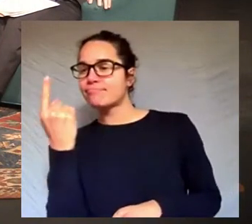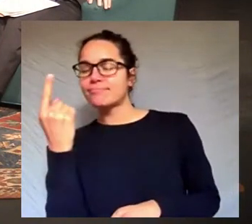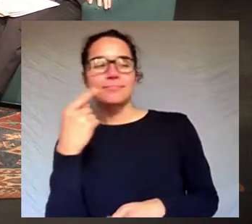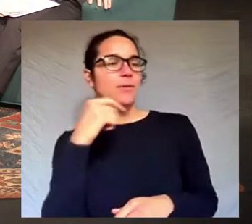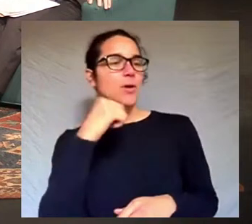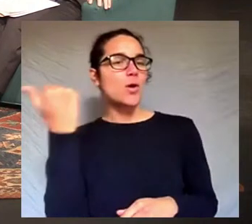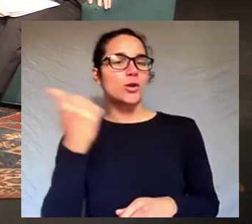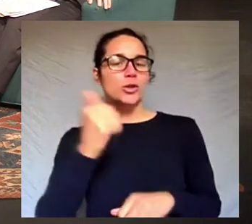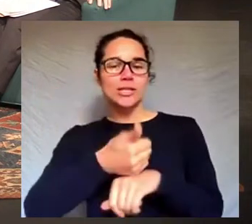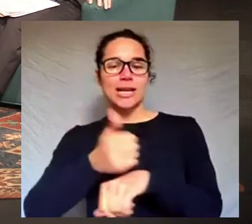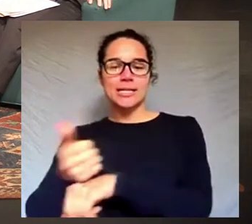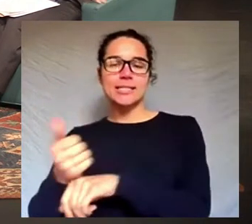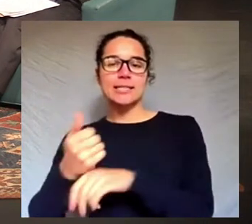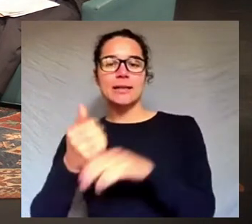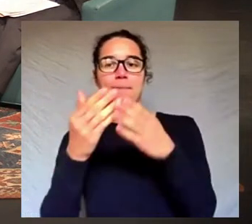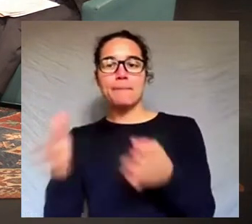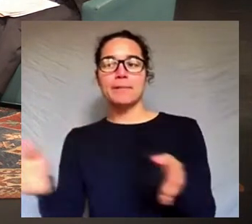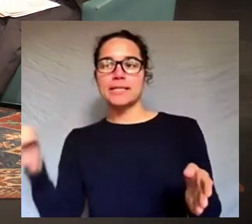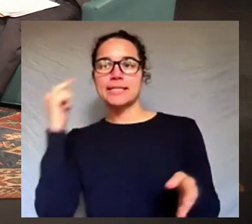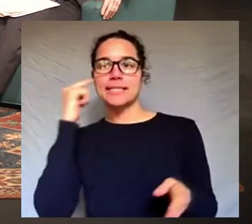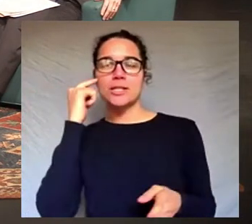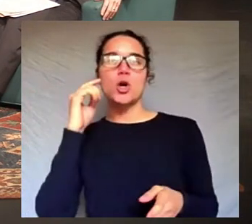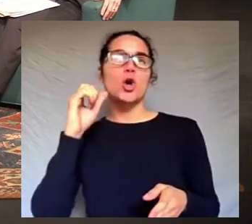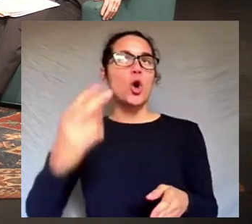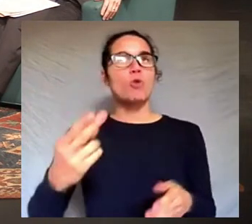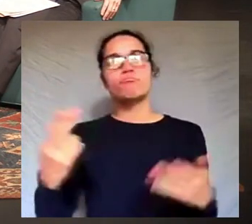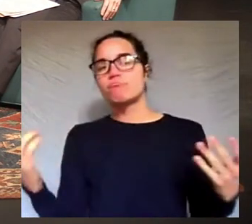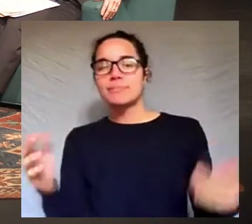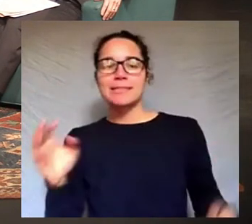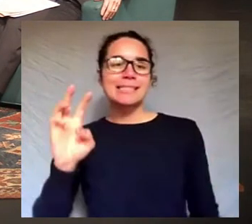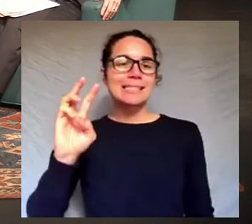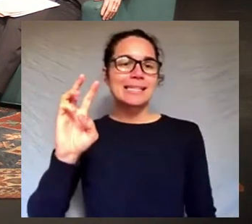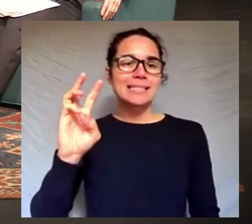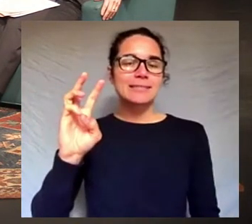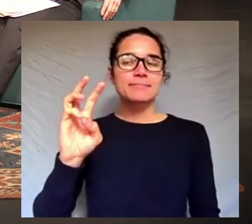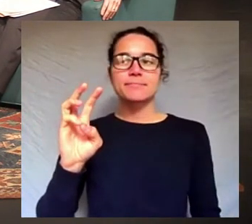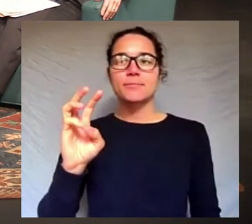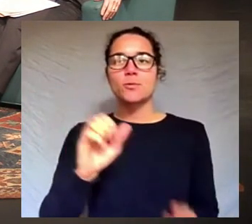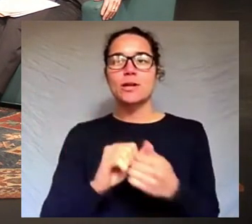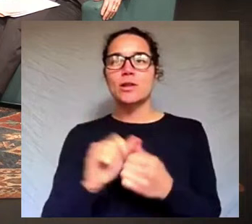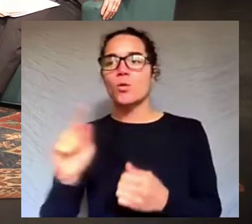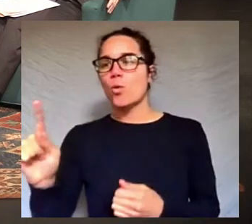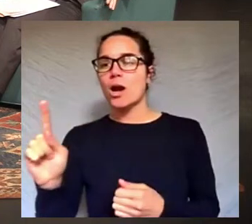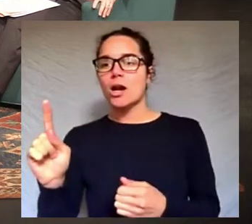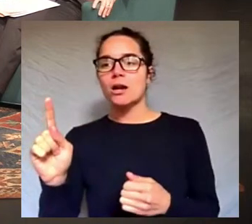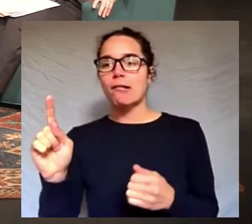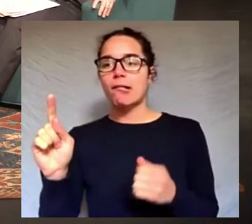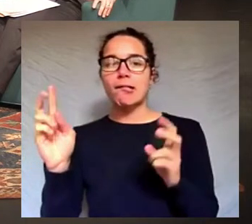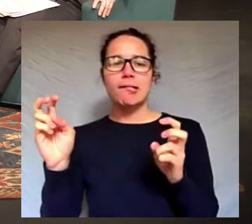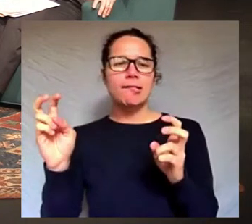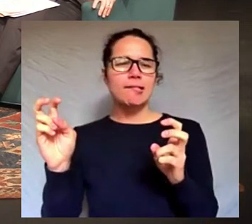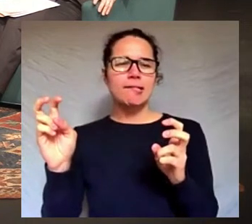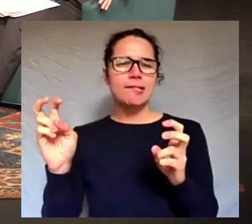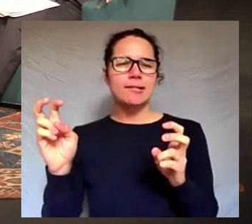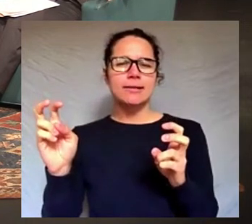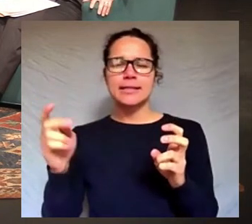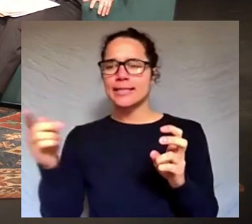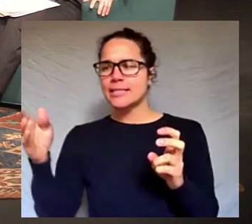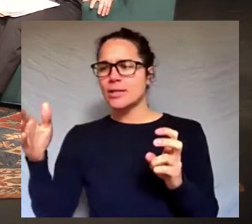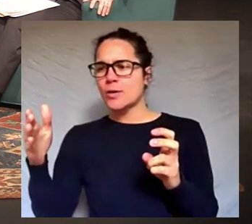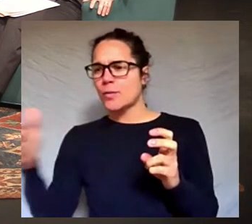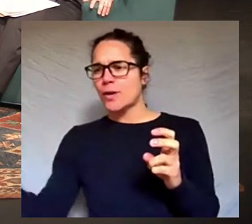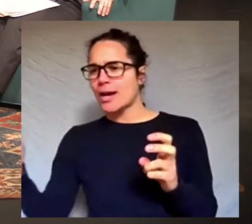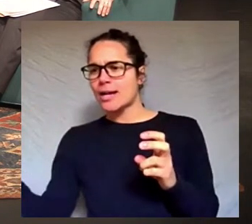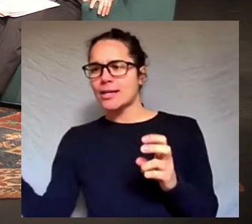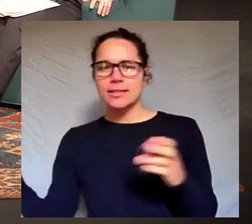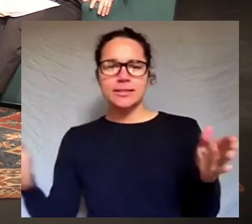that, because there are six, with one perceived ideological leaning and three of another, that the court's 6-3